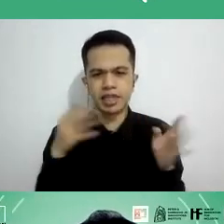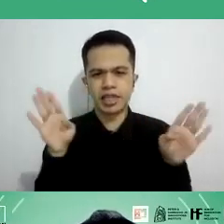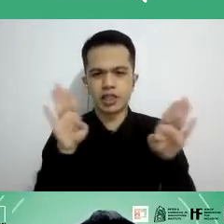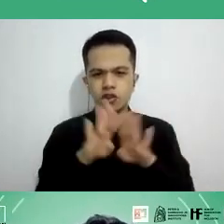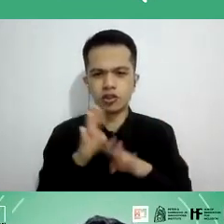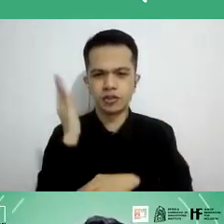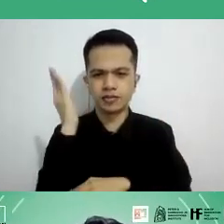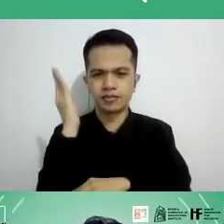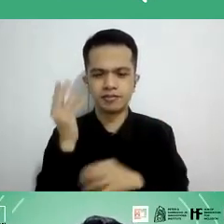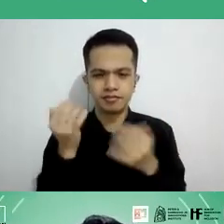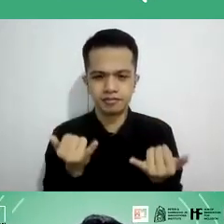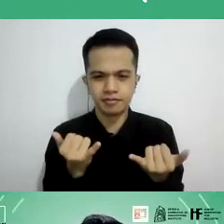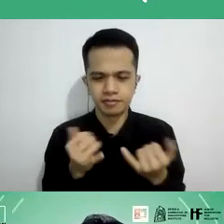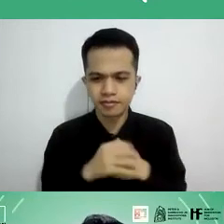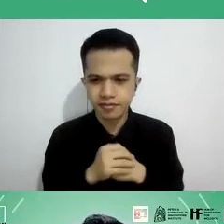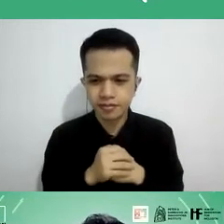presentation here